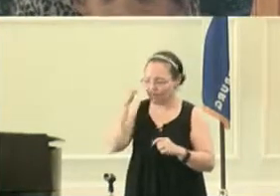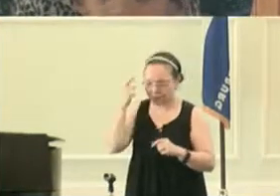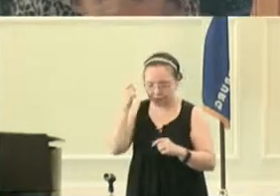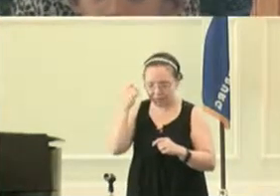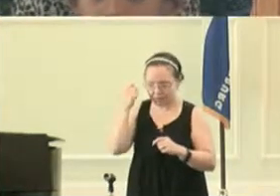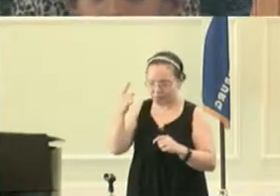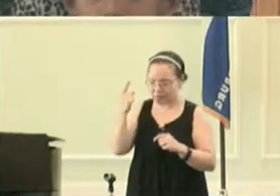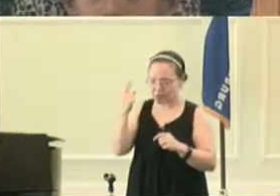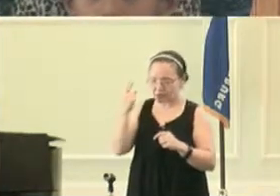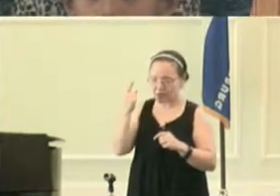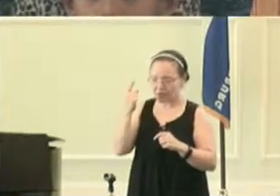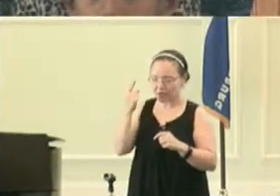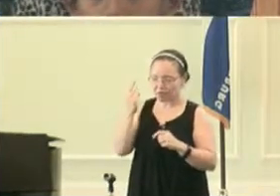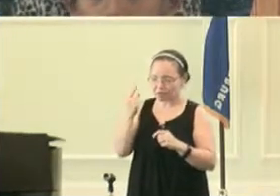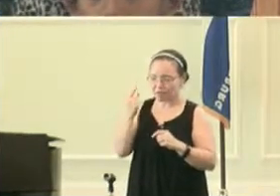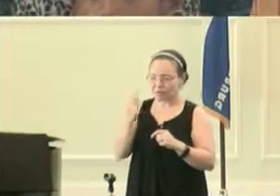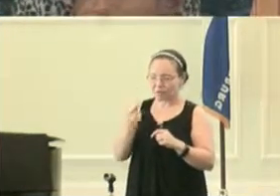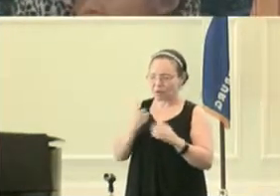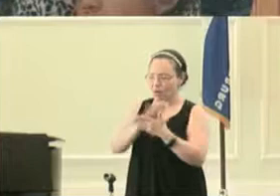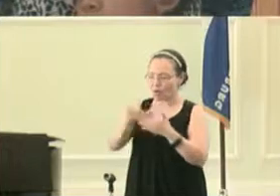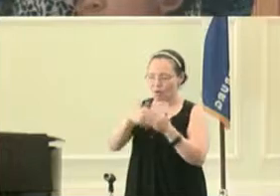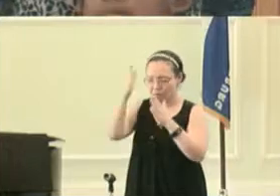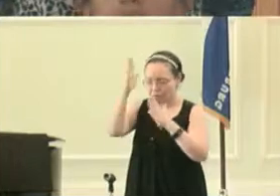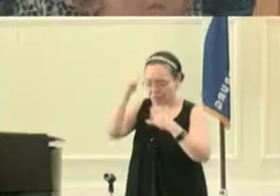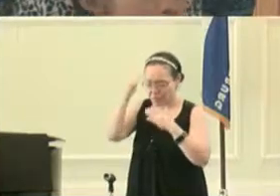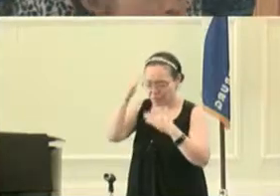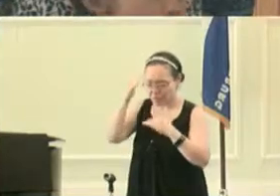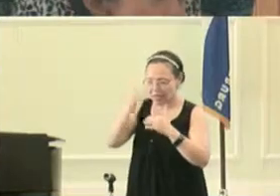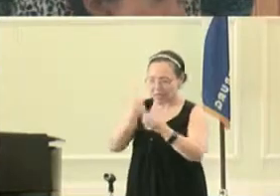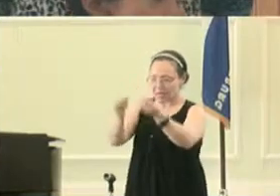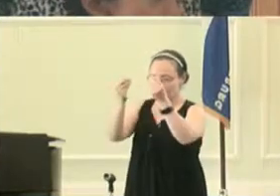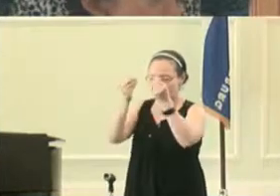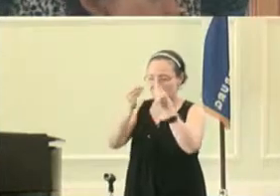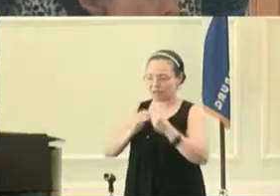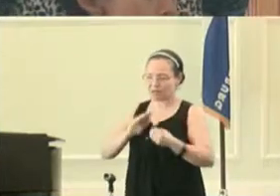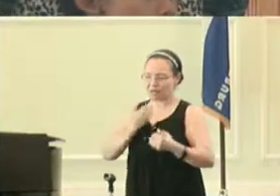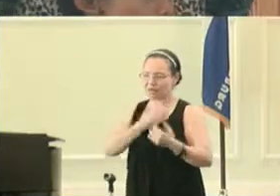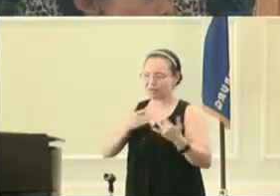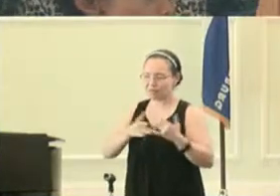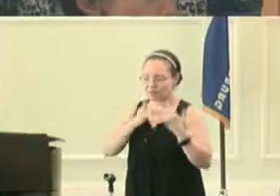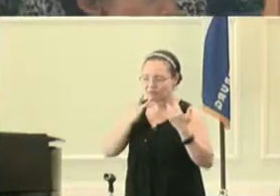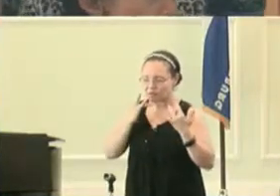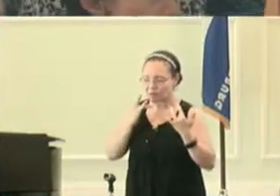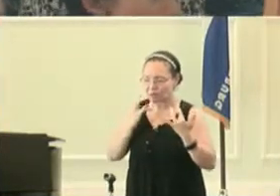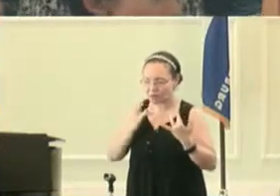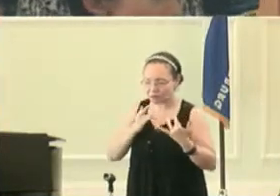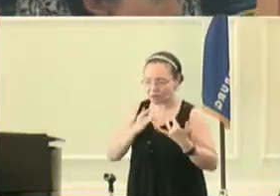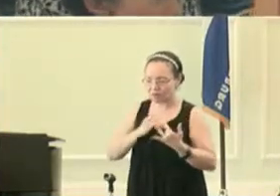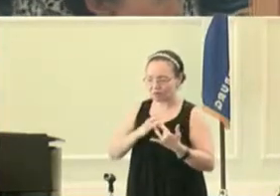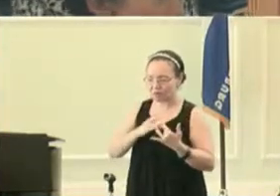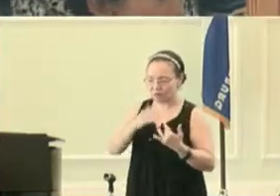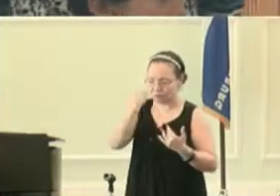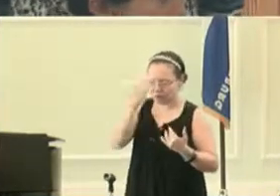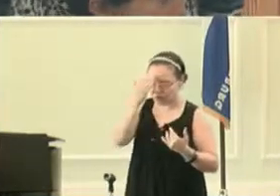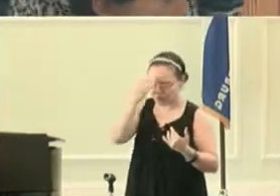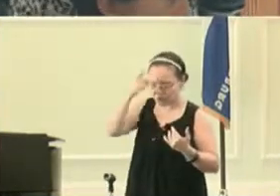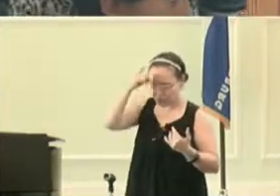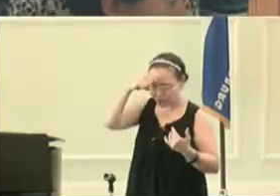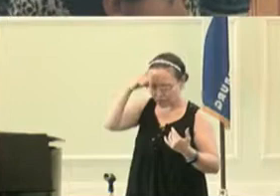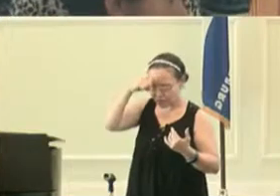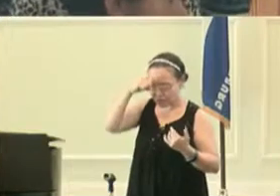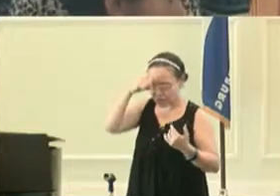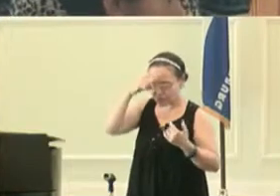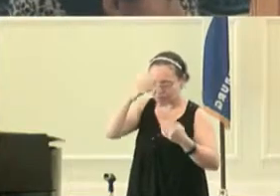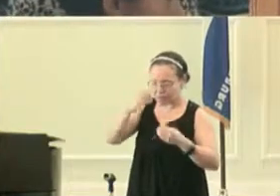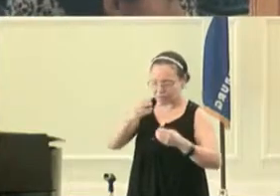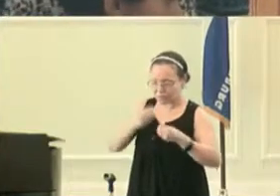are having in their lives. Give us hearts that can discern people's hurt and pain so that we can share our